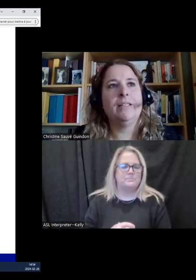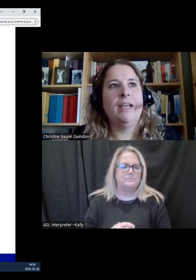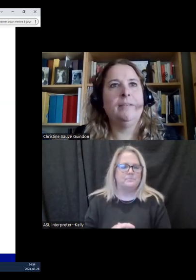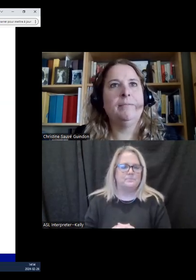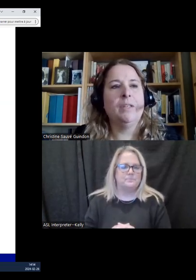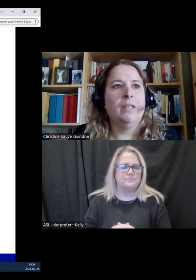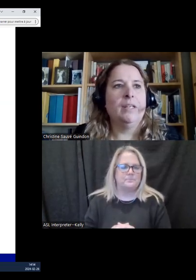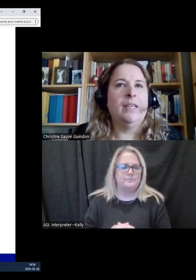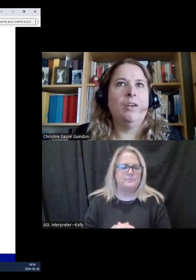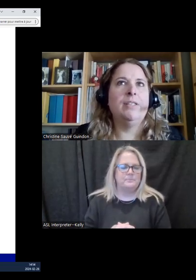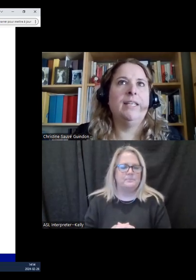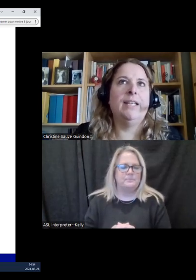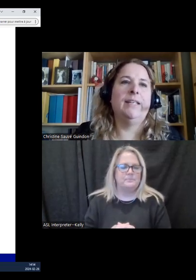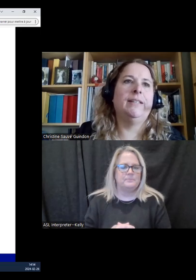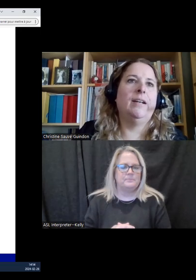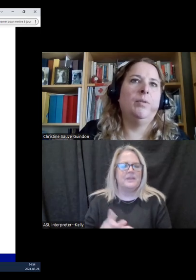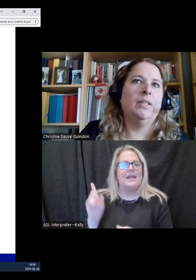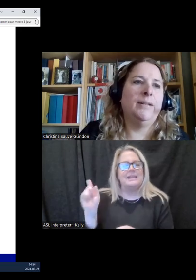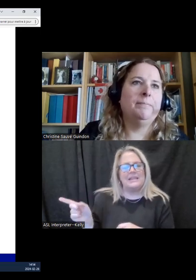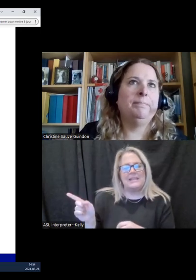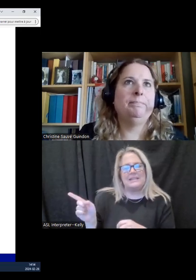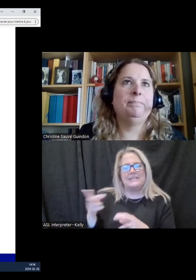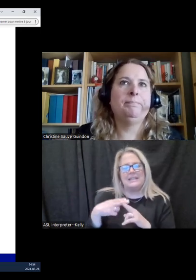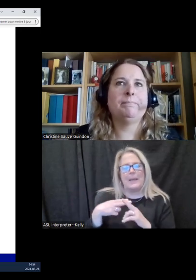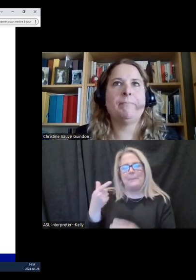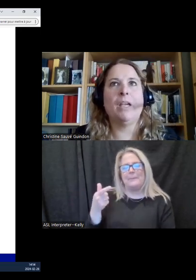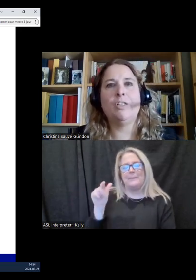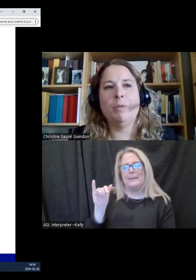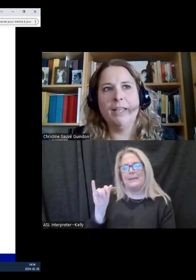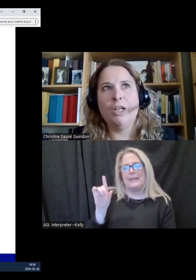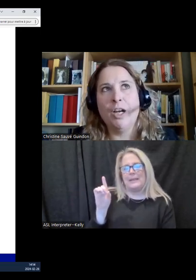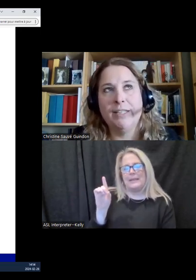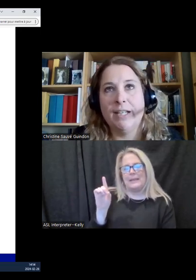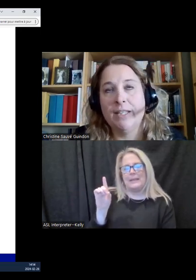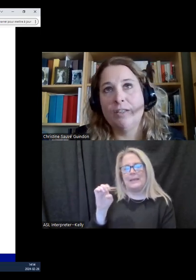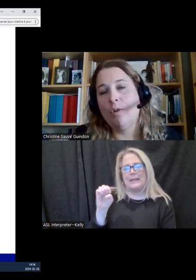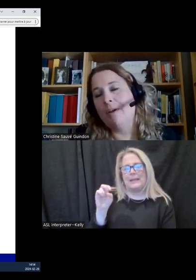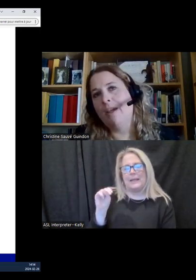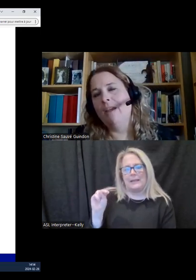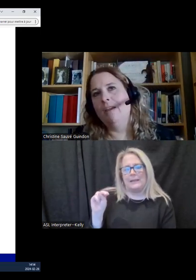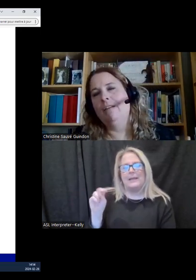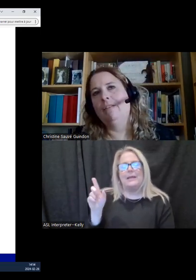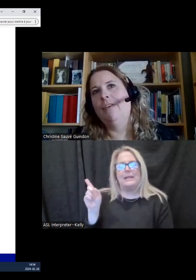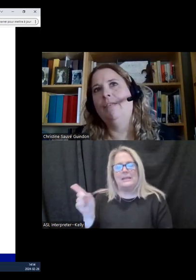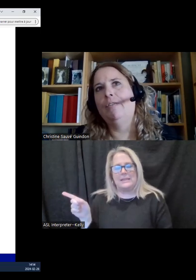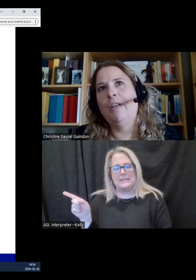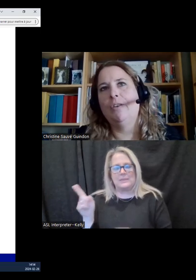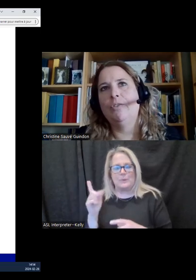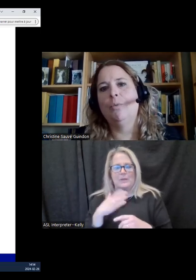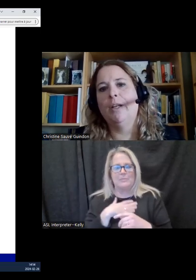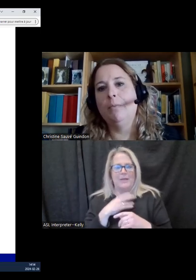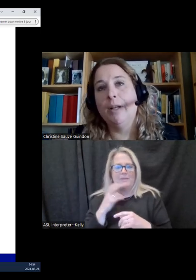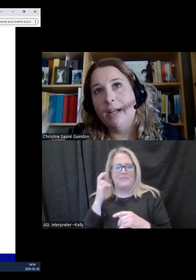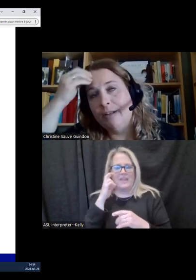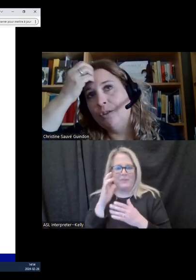Right. Next slide. Here is Gideon. I will explain the context of this. This is one of my favorite